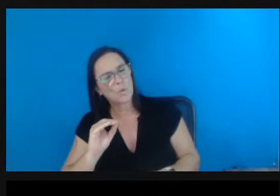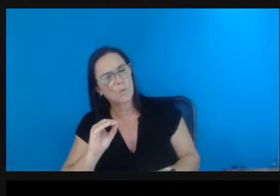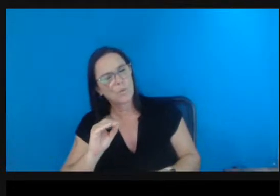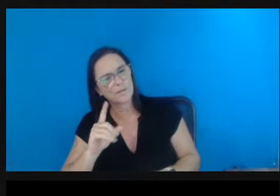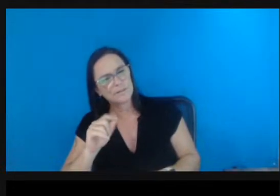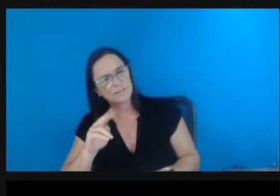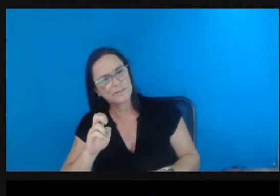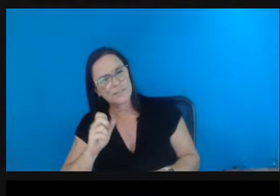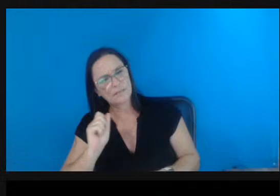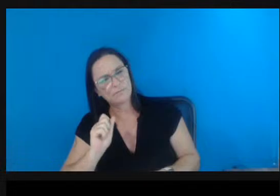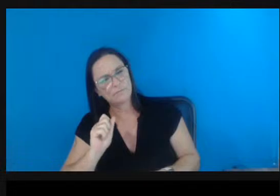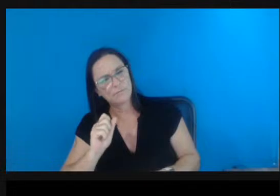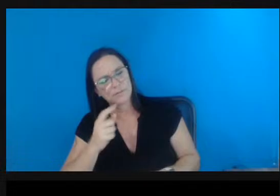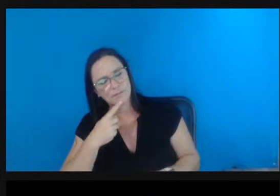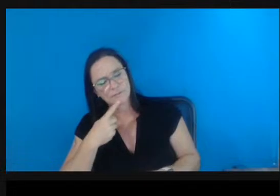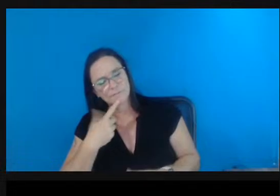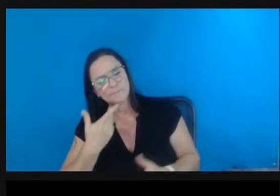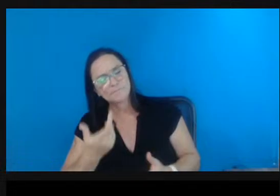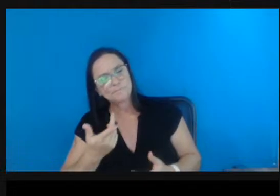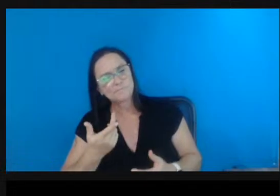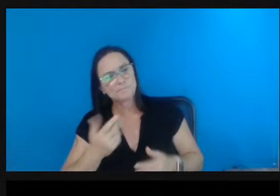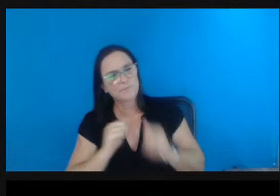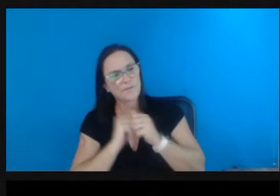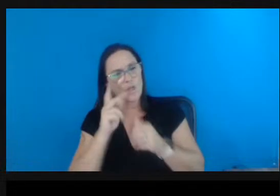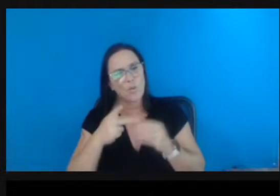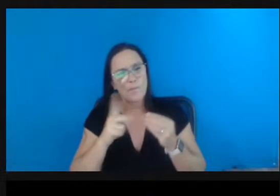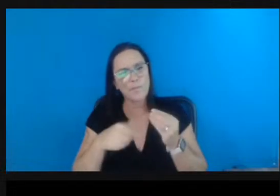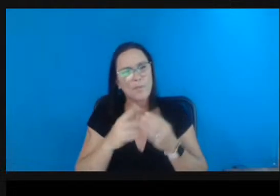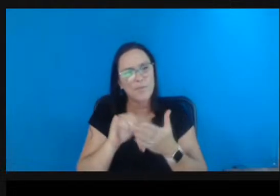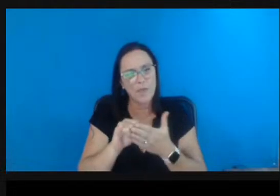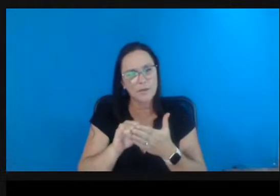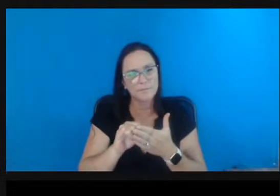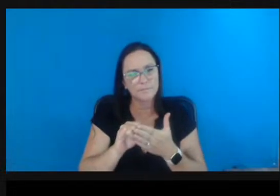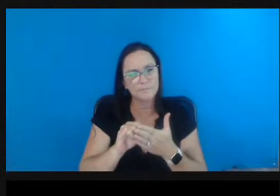up on that, because I hear it all the time about